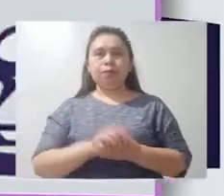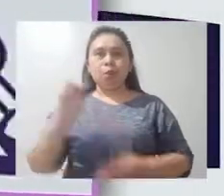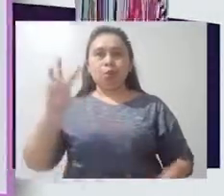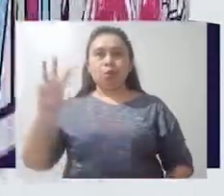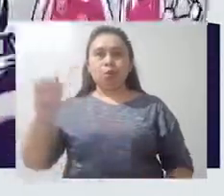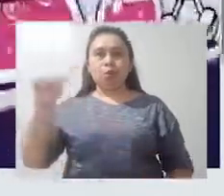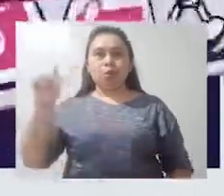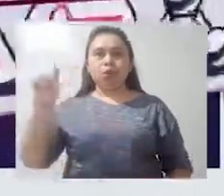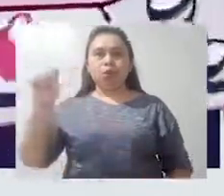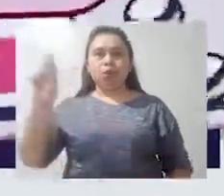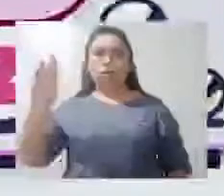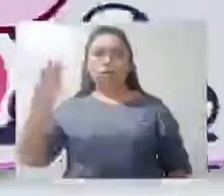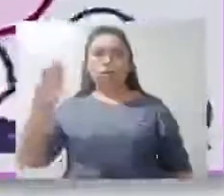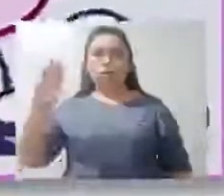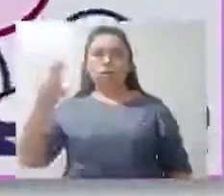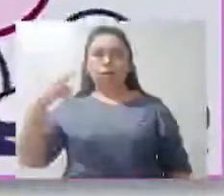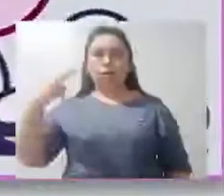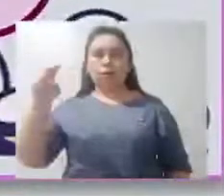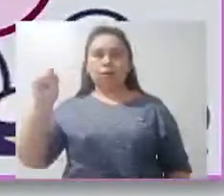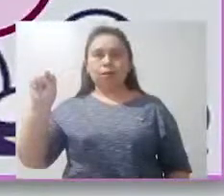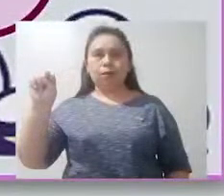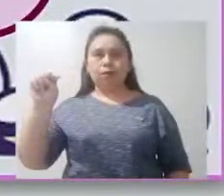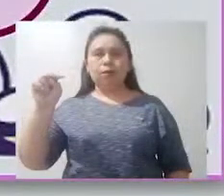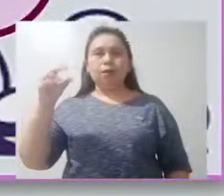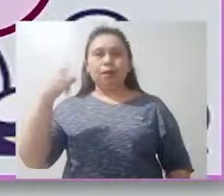watch glass,